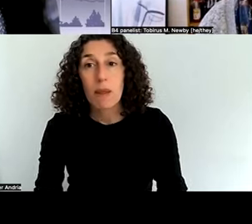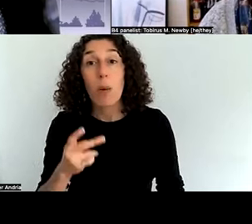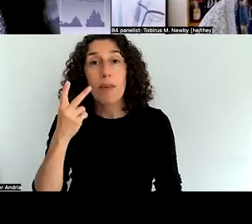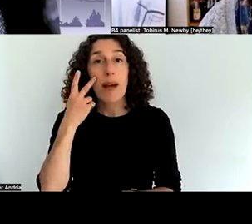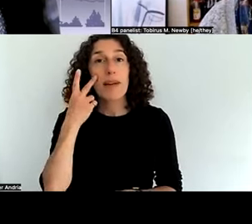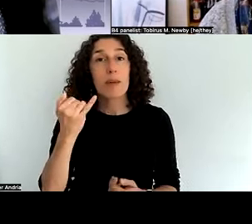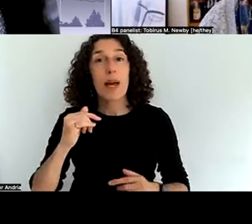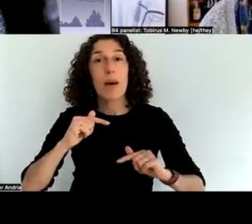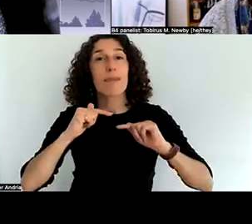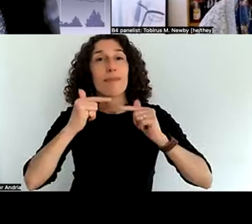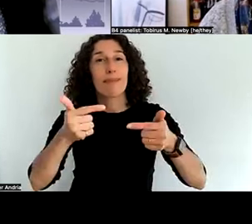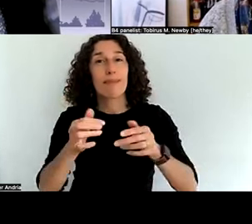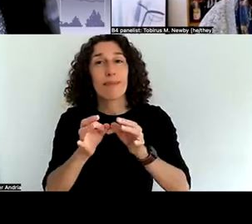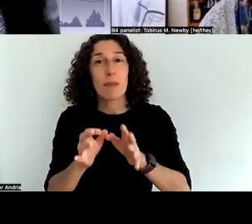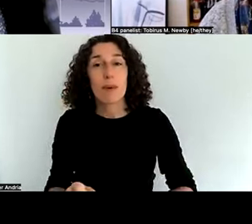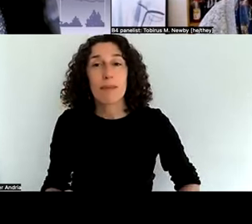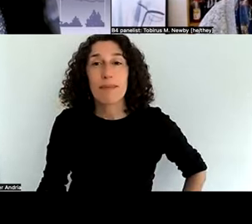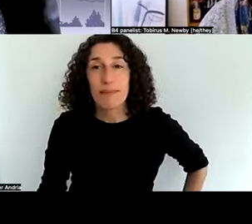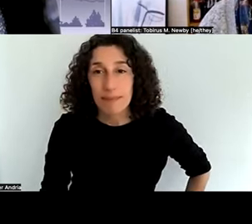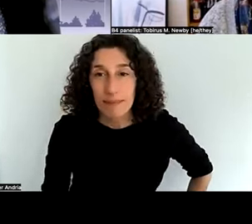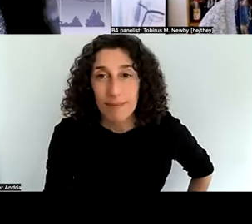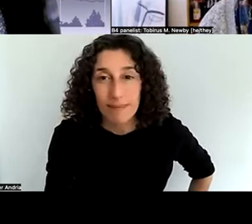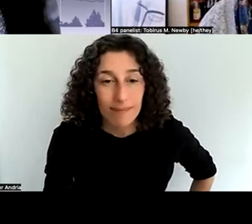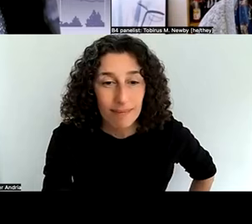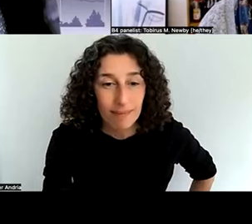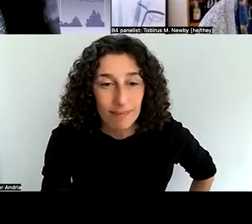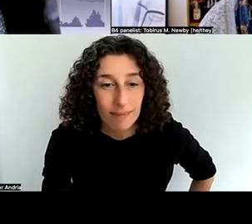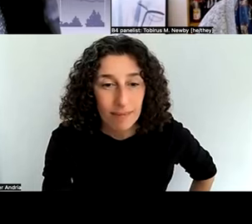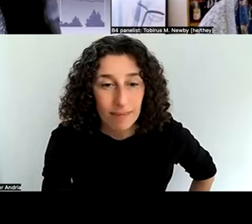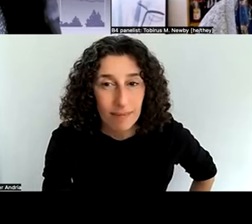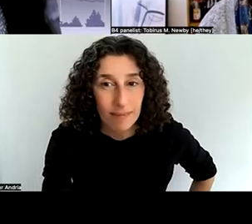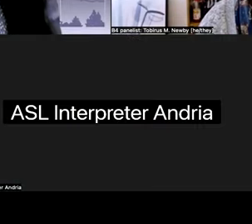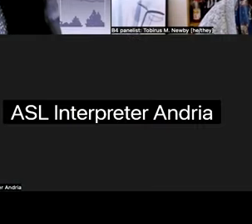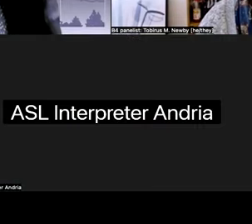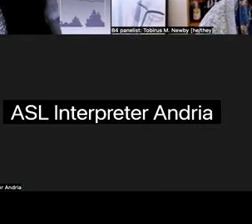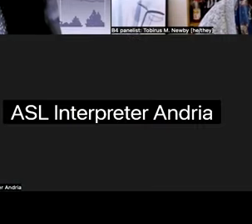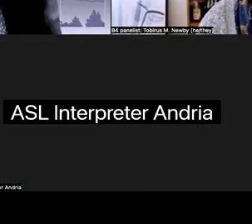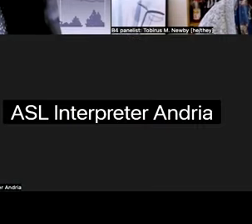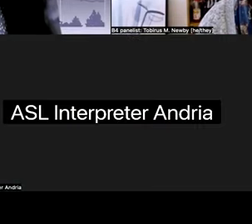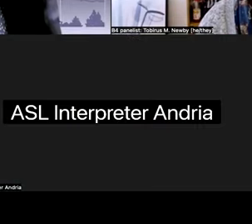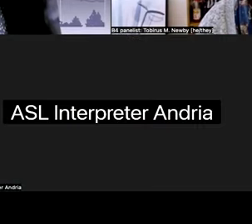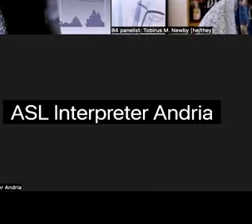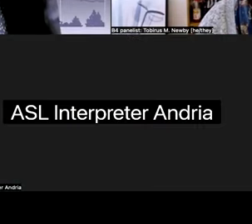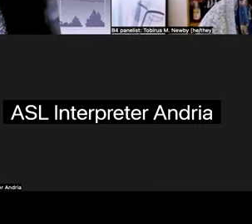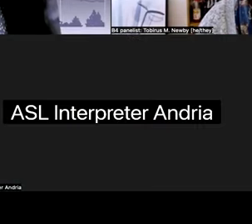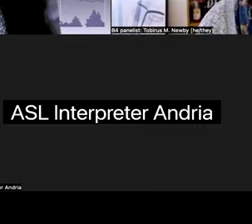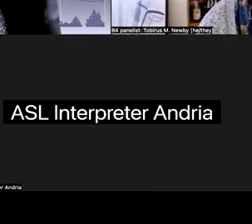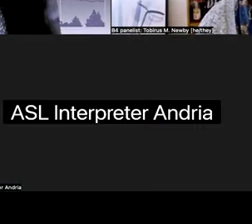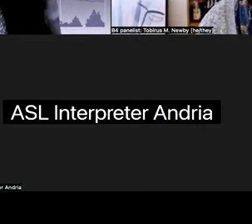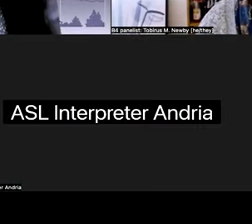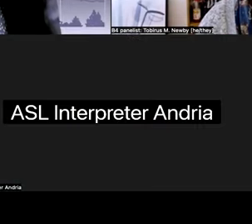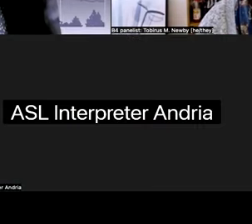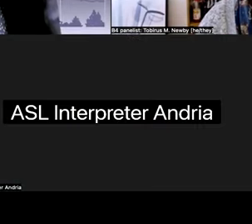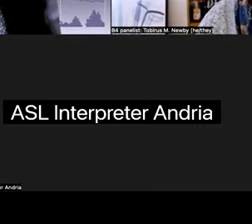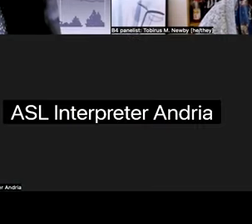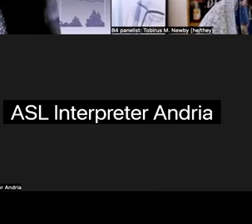give people the space to be messy, we might be able to prevent a lot of harm from happening. And I don't know how to do that. I often